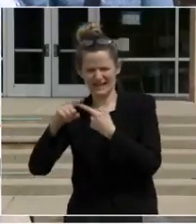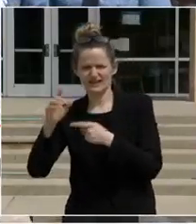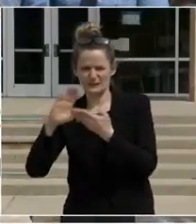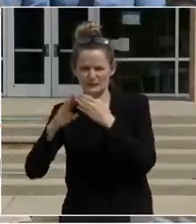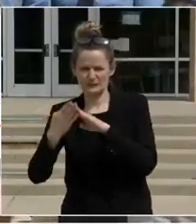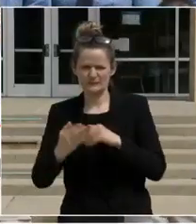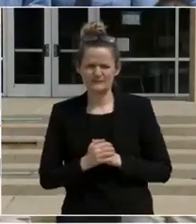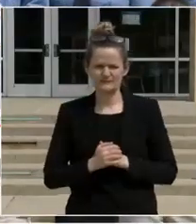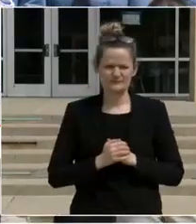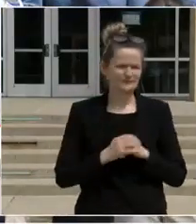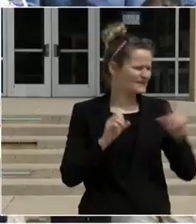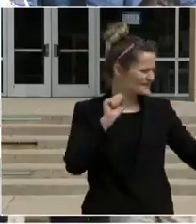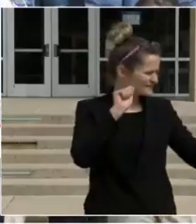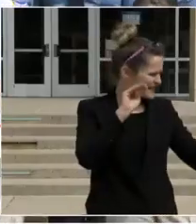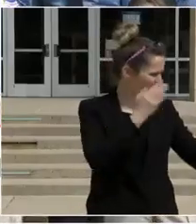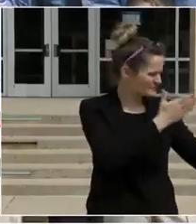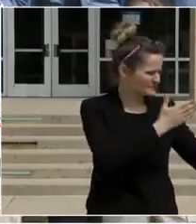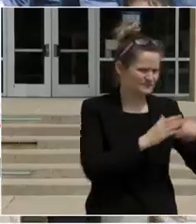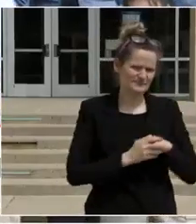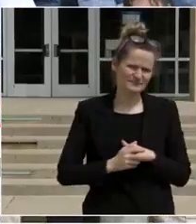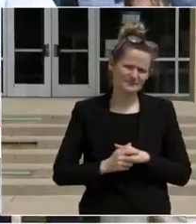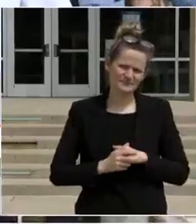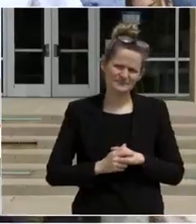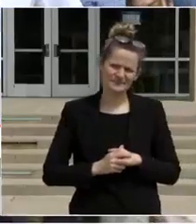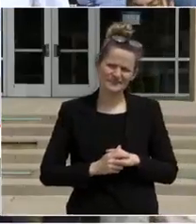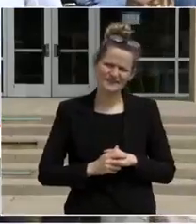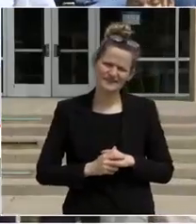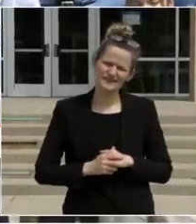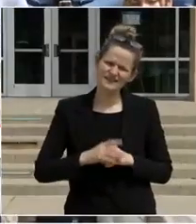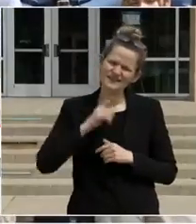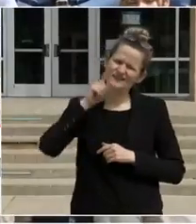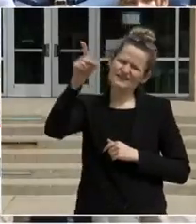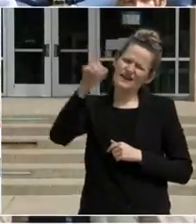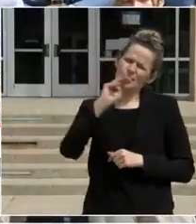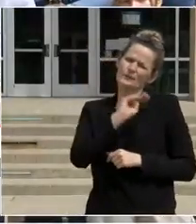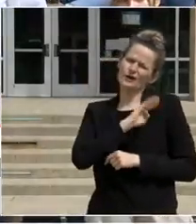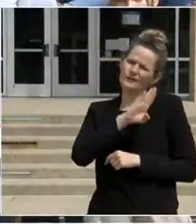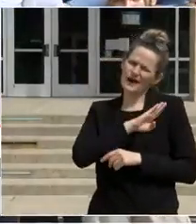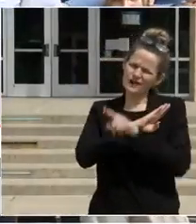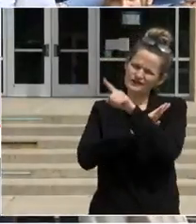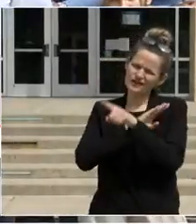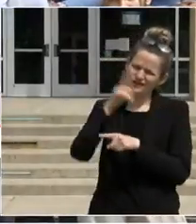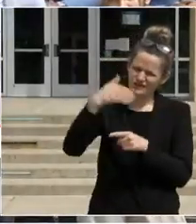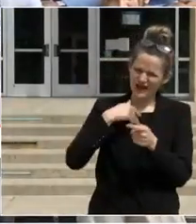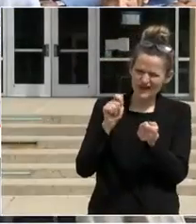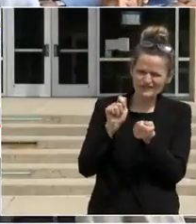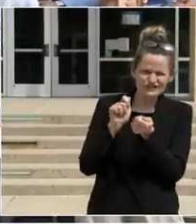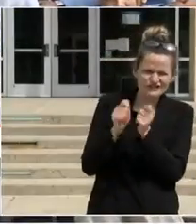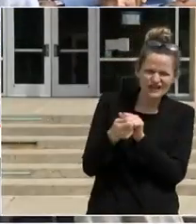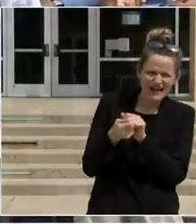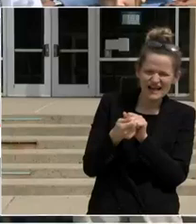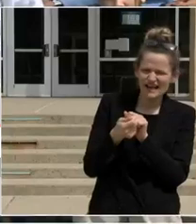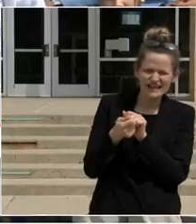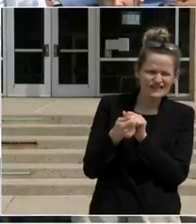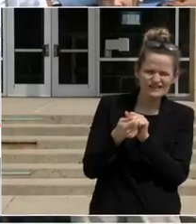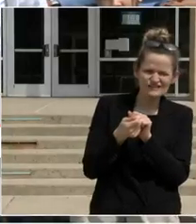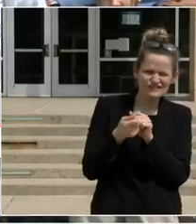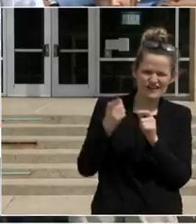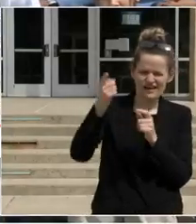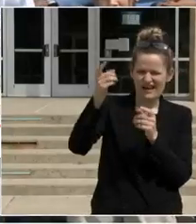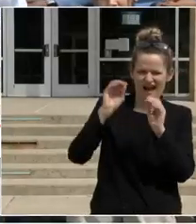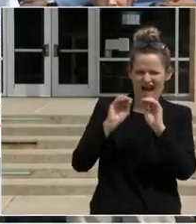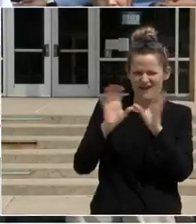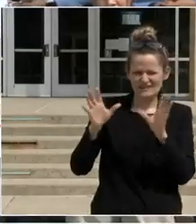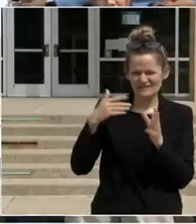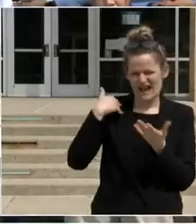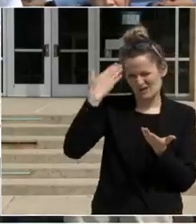Mayor, just curious, is there a change in attitude? Obviously, you're going to have, well, I guess you don't just know that the council is going to